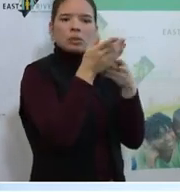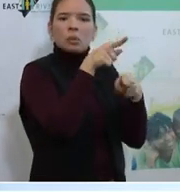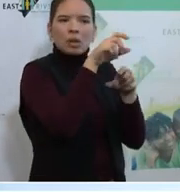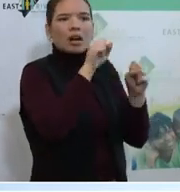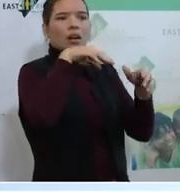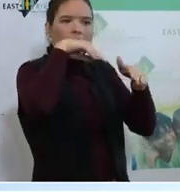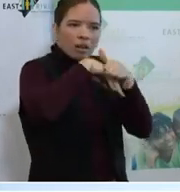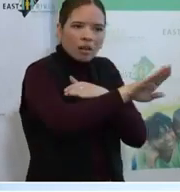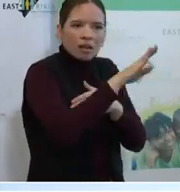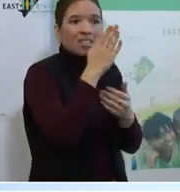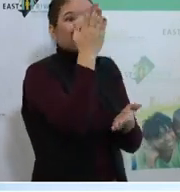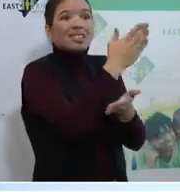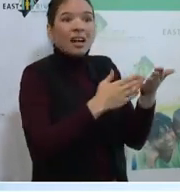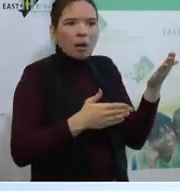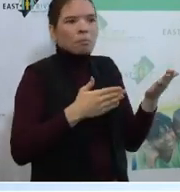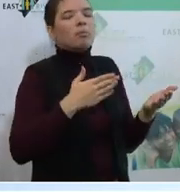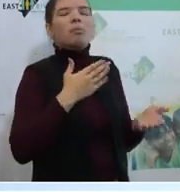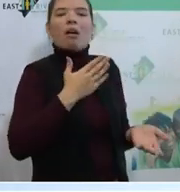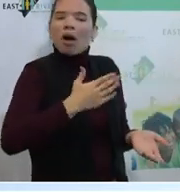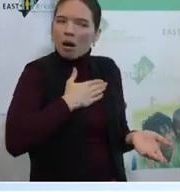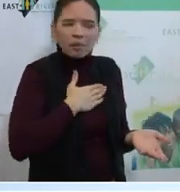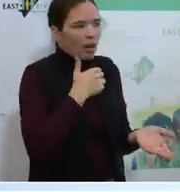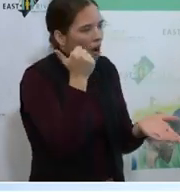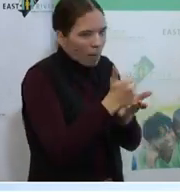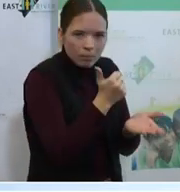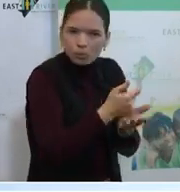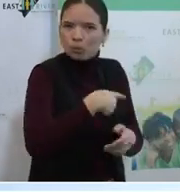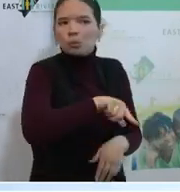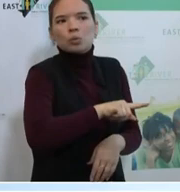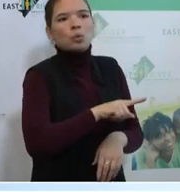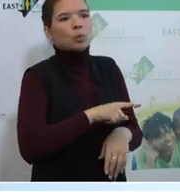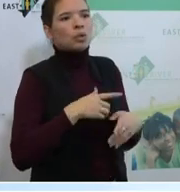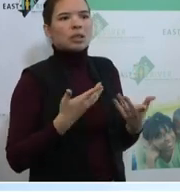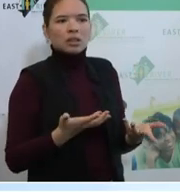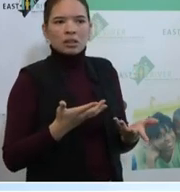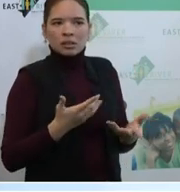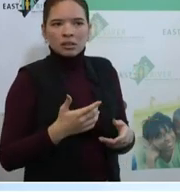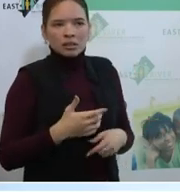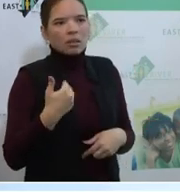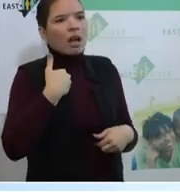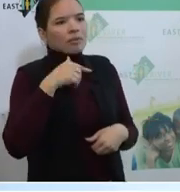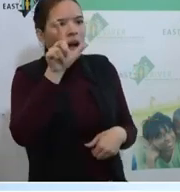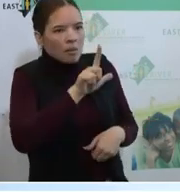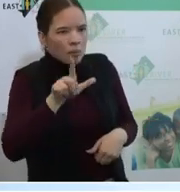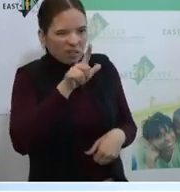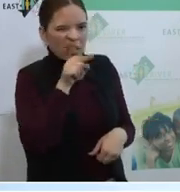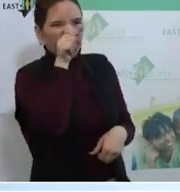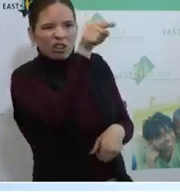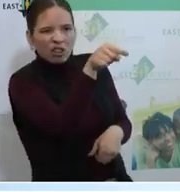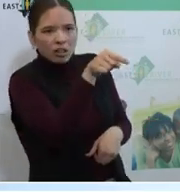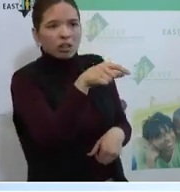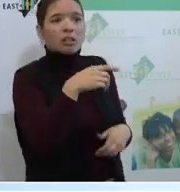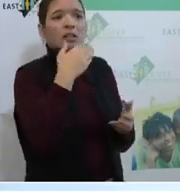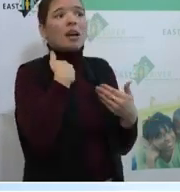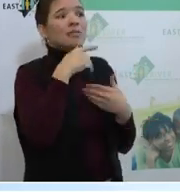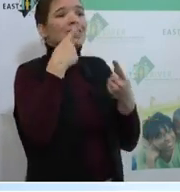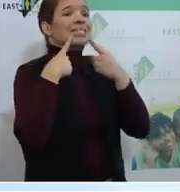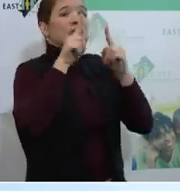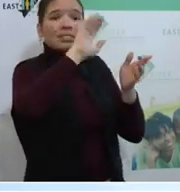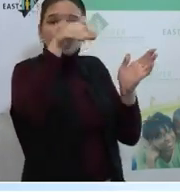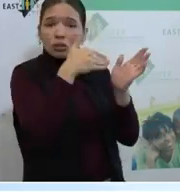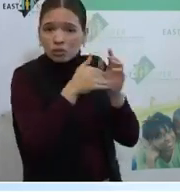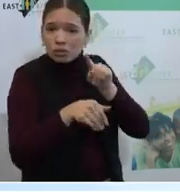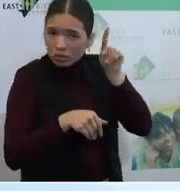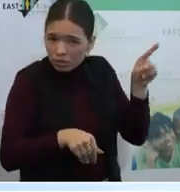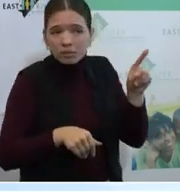online. That's in that we have at our libraries, we have them at our success centers. And guess what? We also